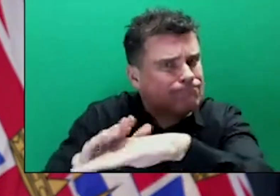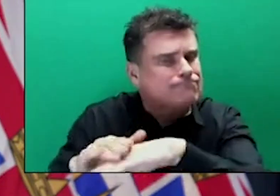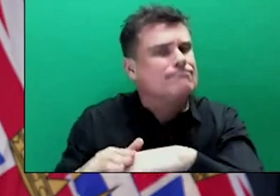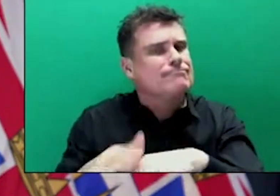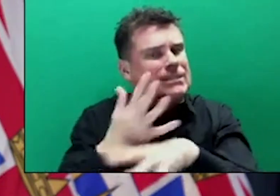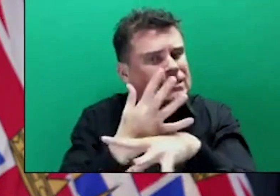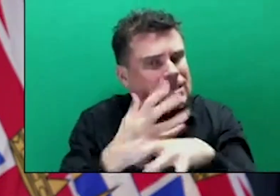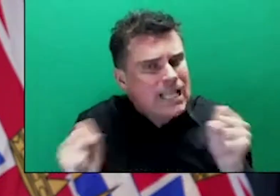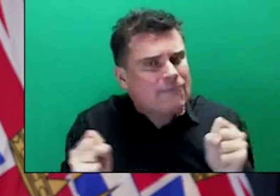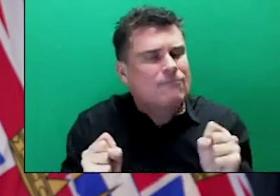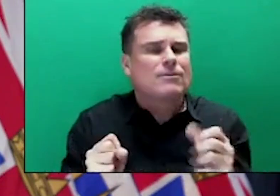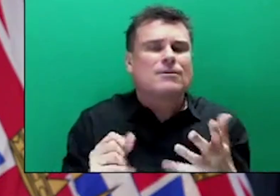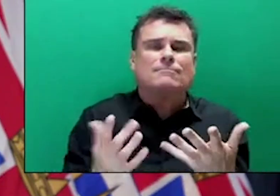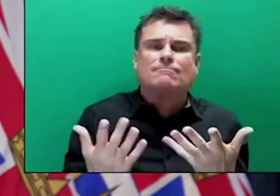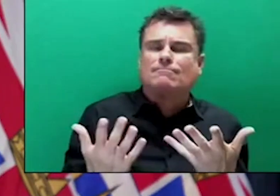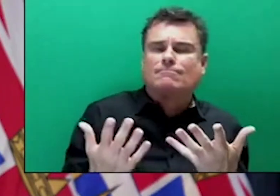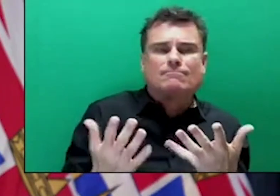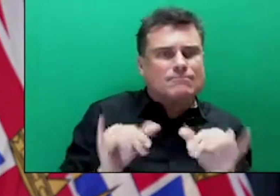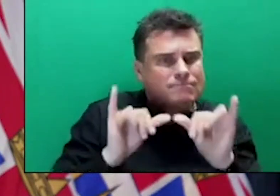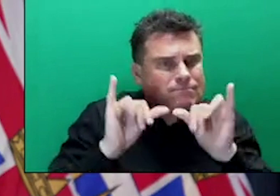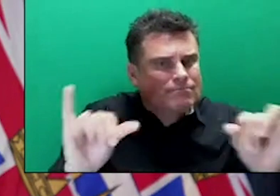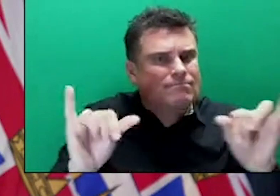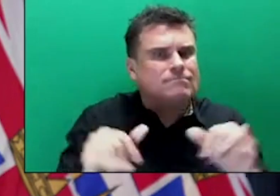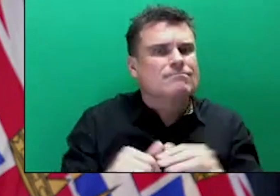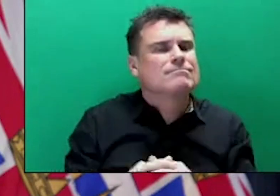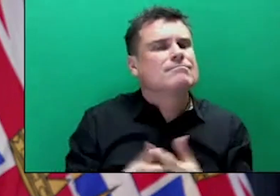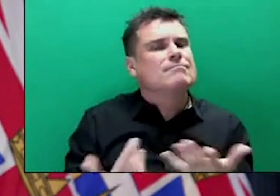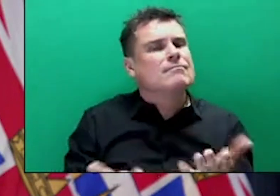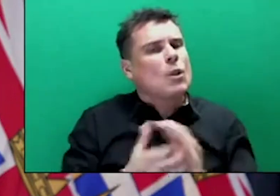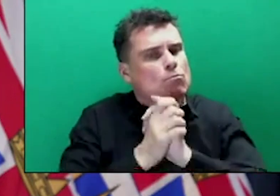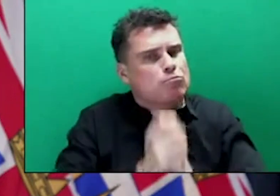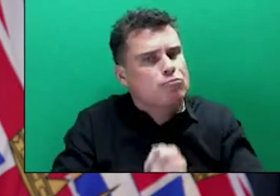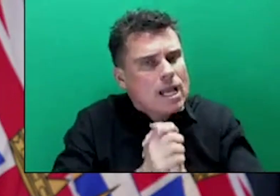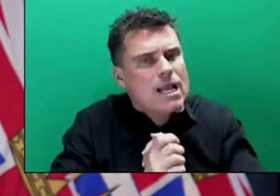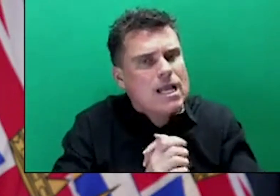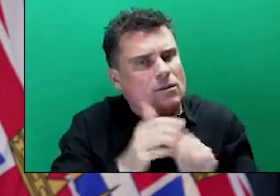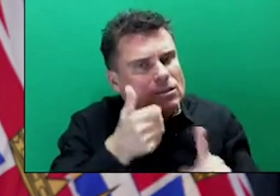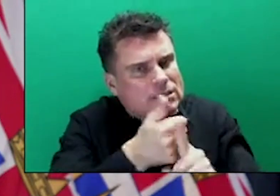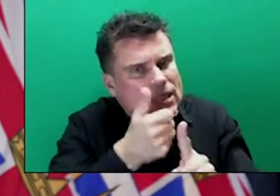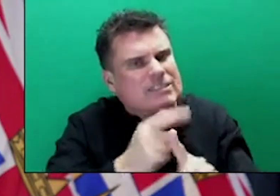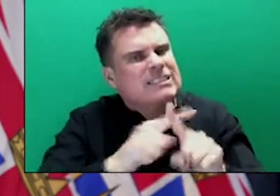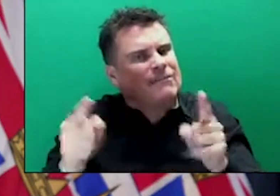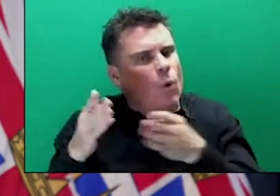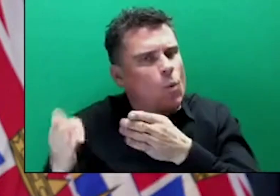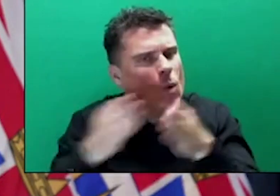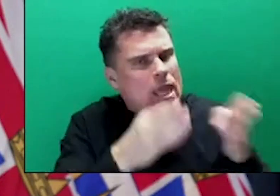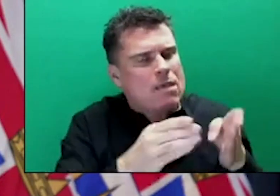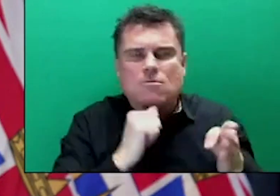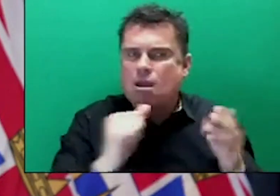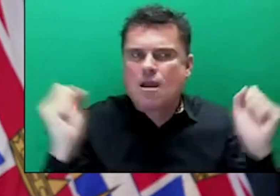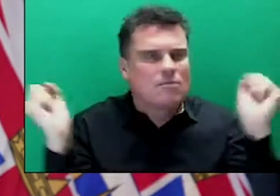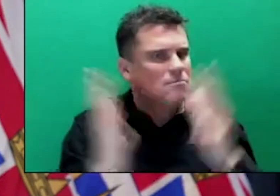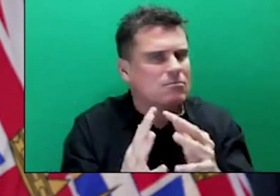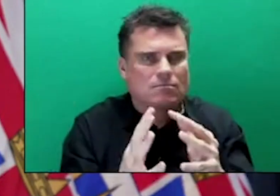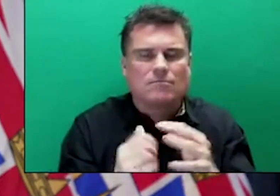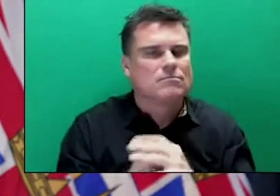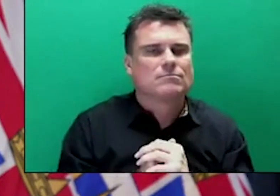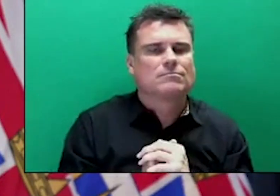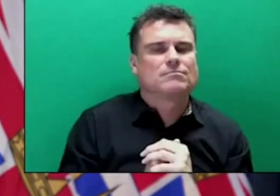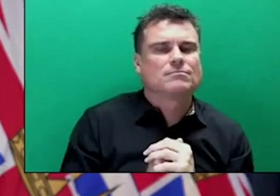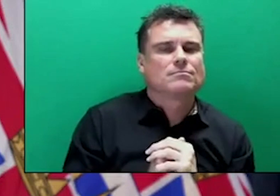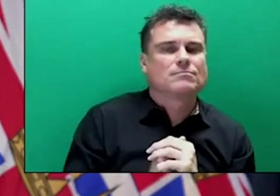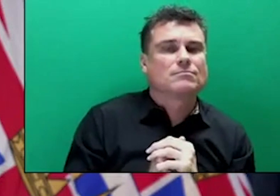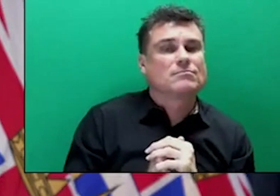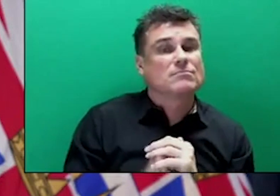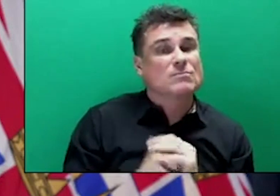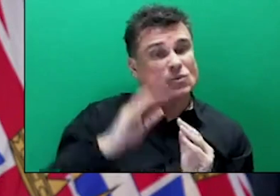congregation safe, members of our communities safe. And right now, we are at a very challenging and risky time. And